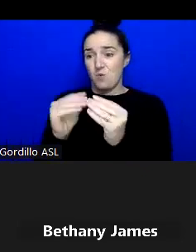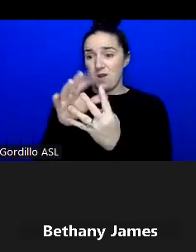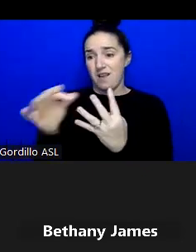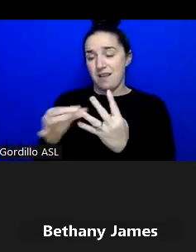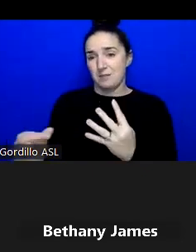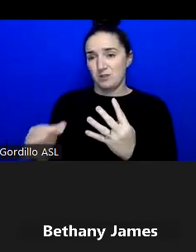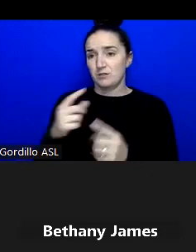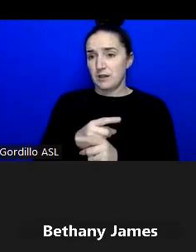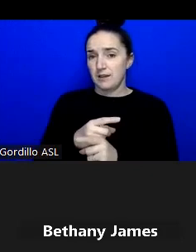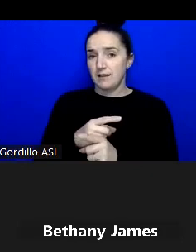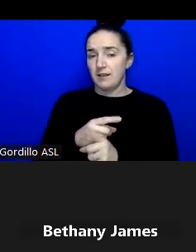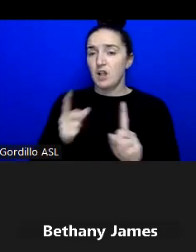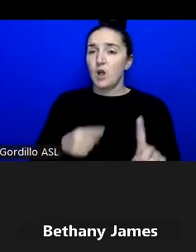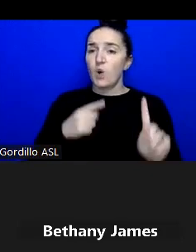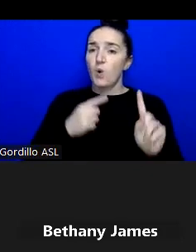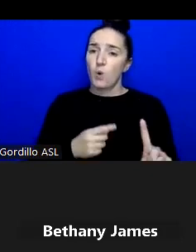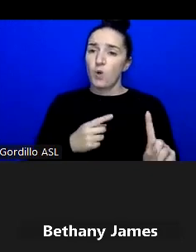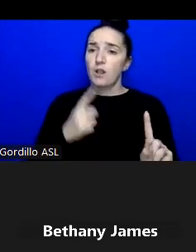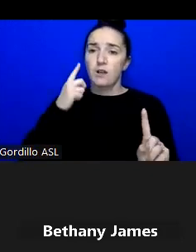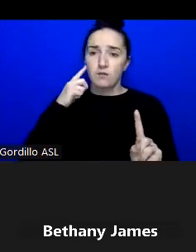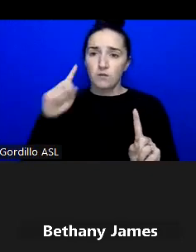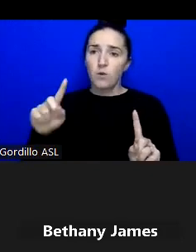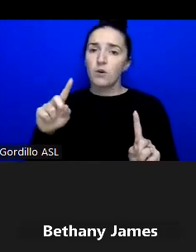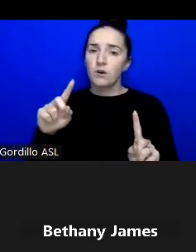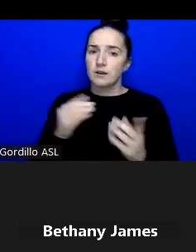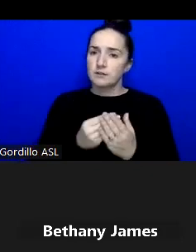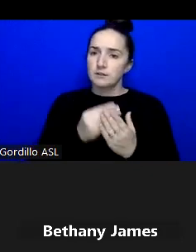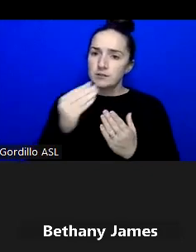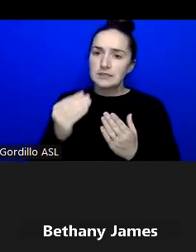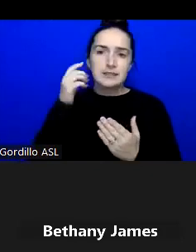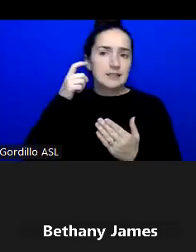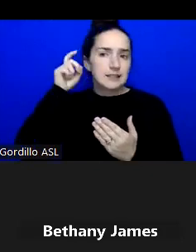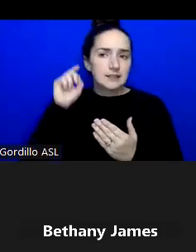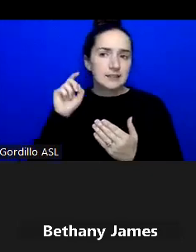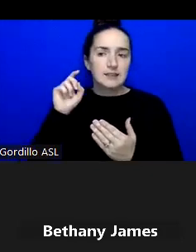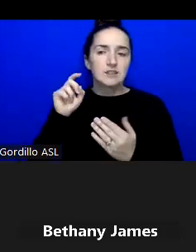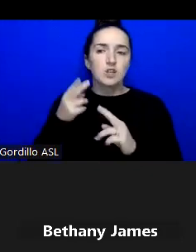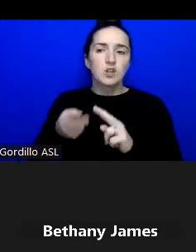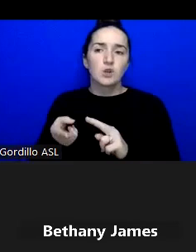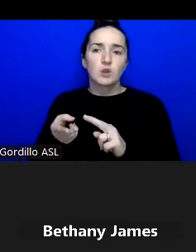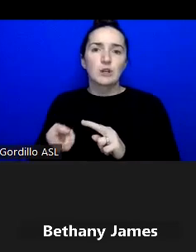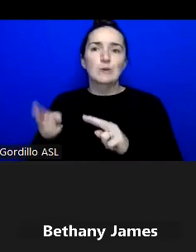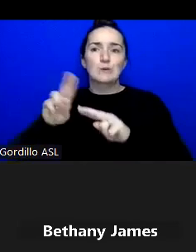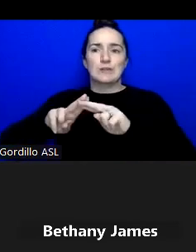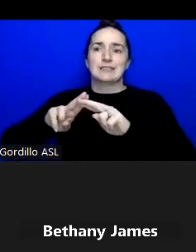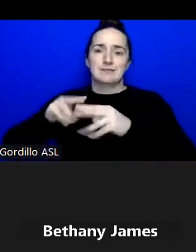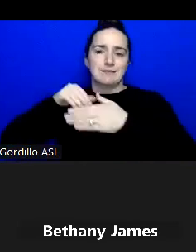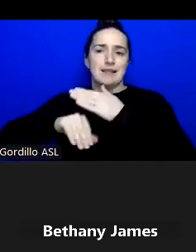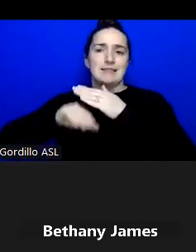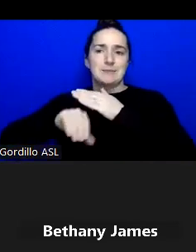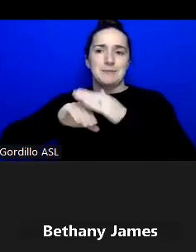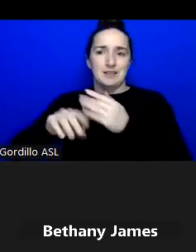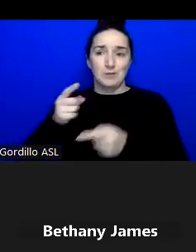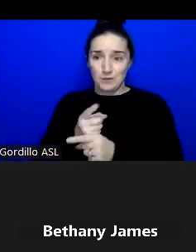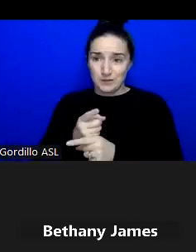Obviously the goal for a over-the-counter hearing aid is to increase accessibility for folks, because they're hoping to